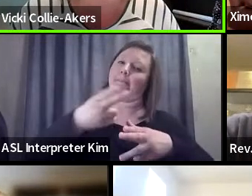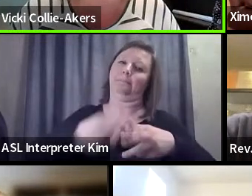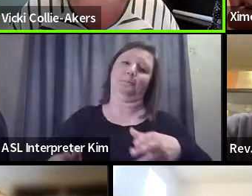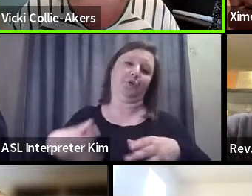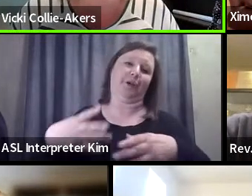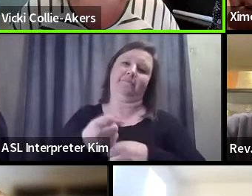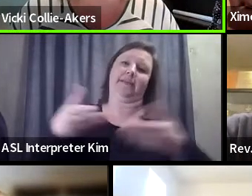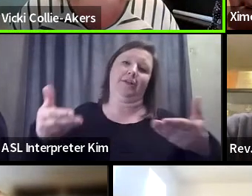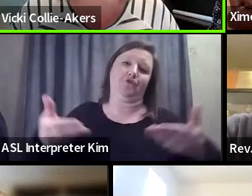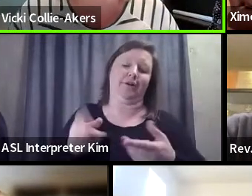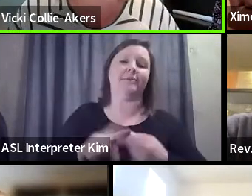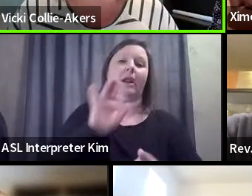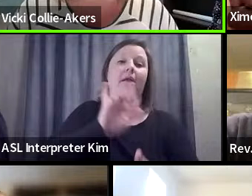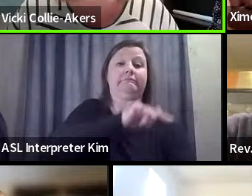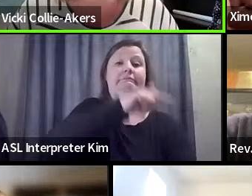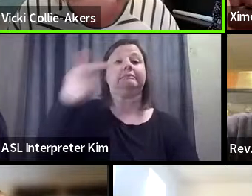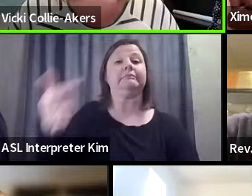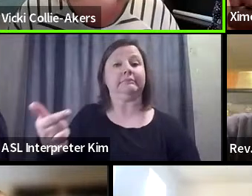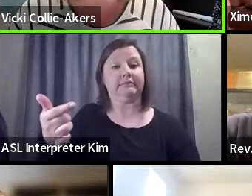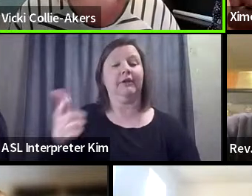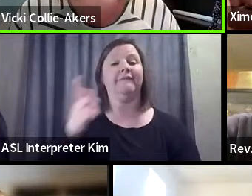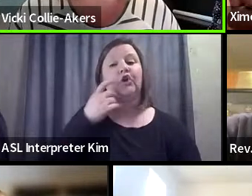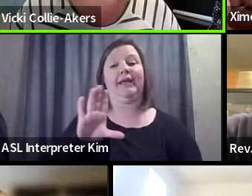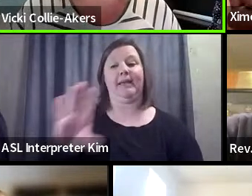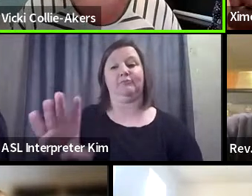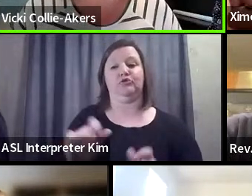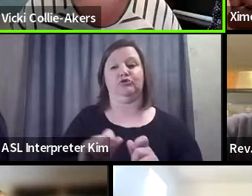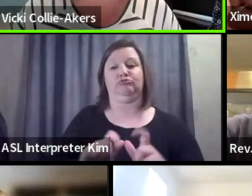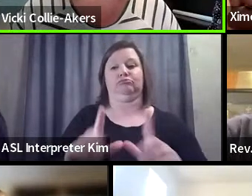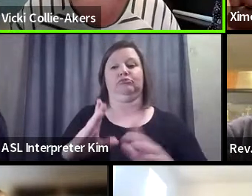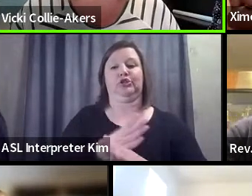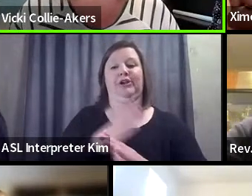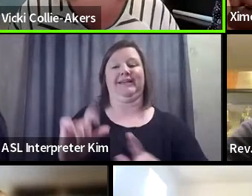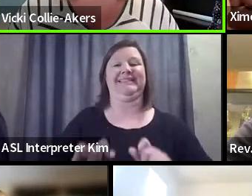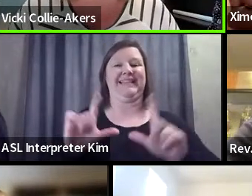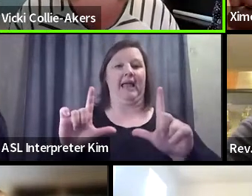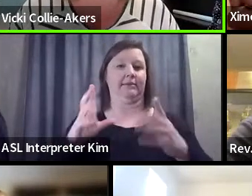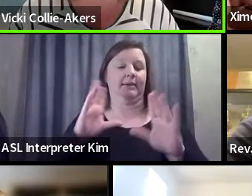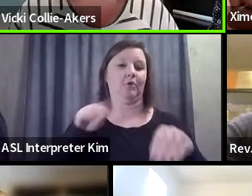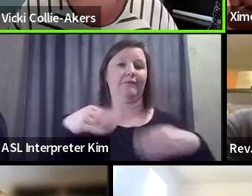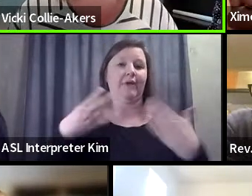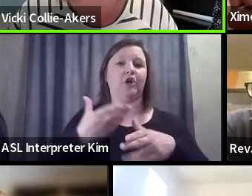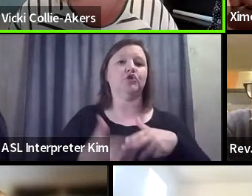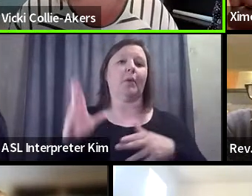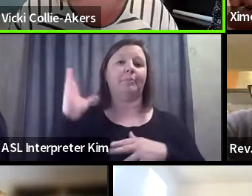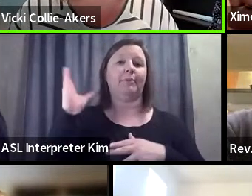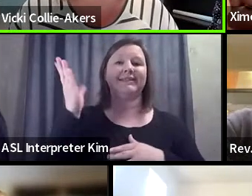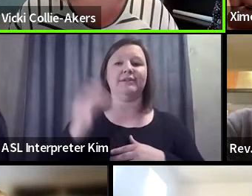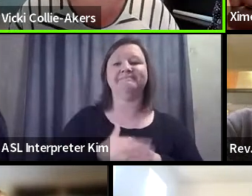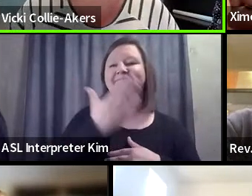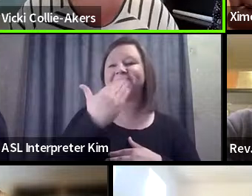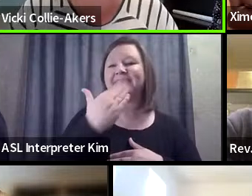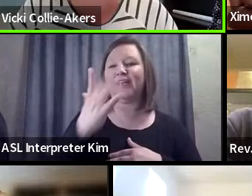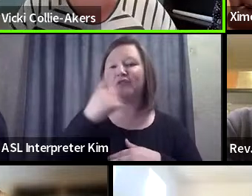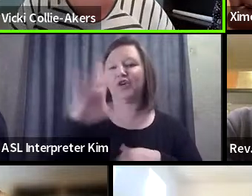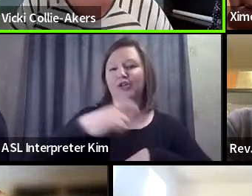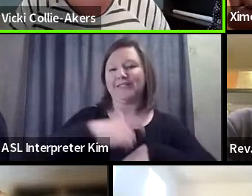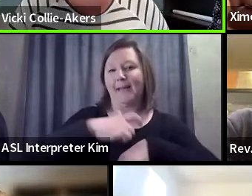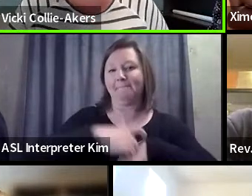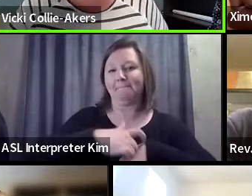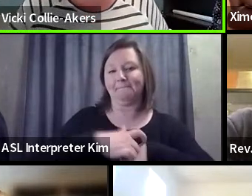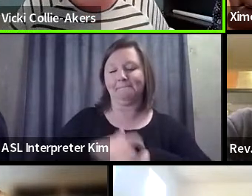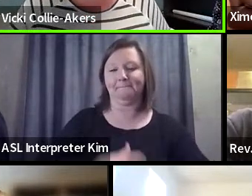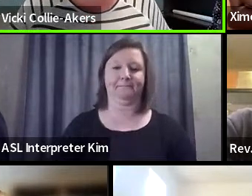Dr. Hawkinson to hopefully share his slides and provide a brief presentation. Thank you so much for your time today, Dr.